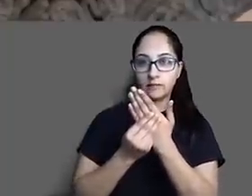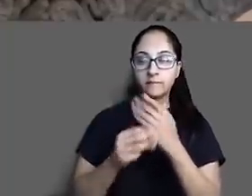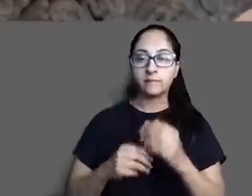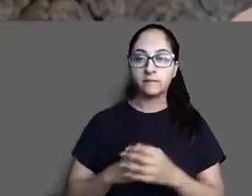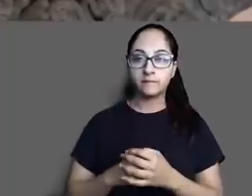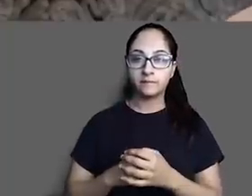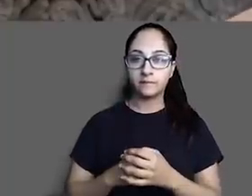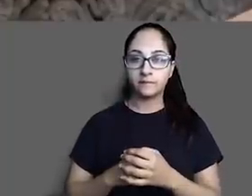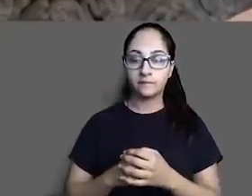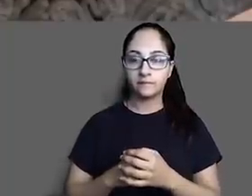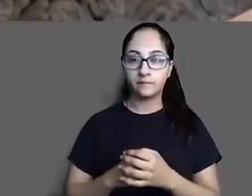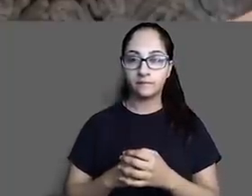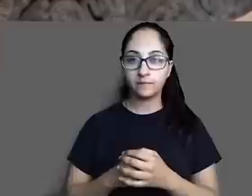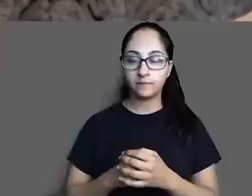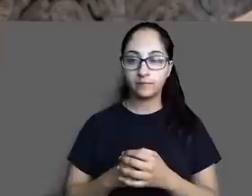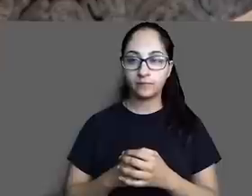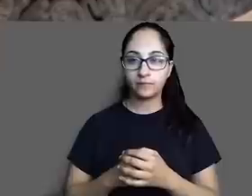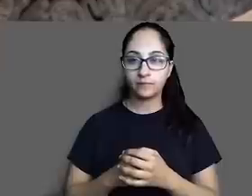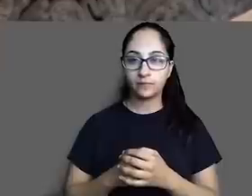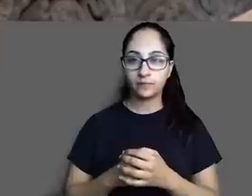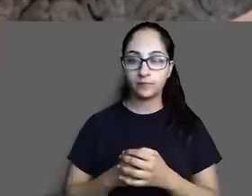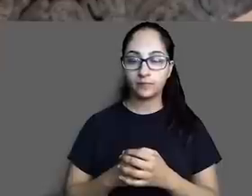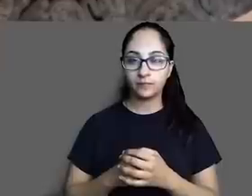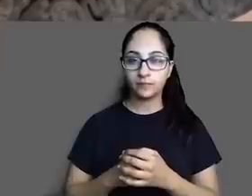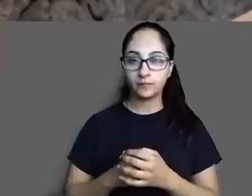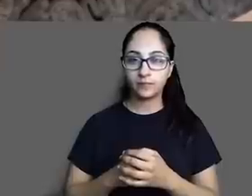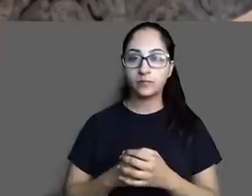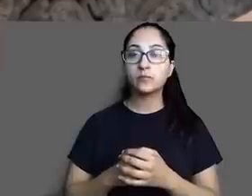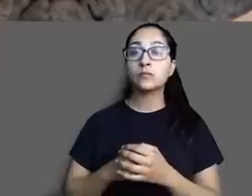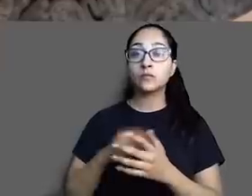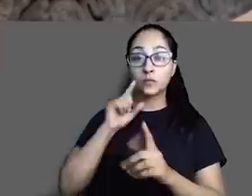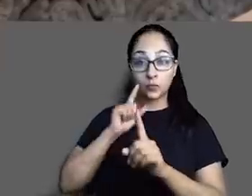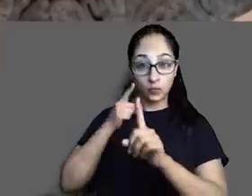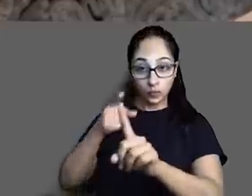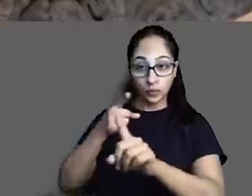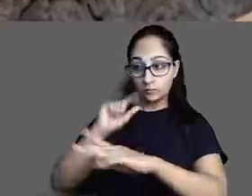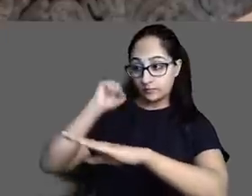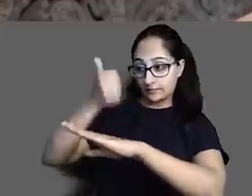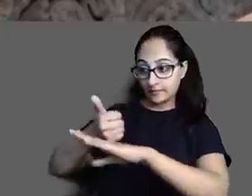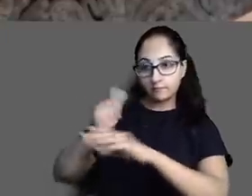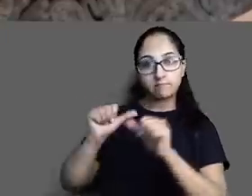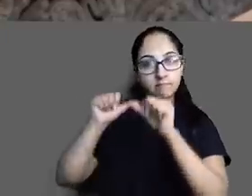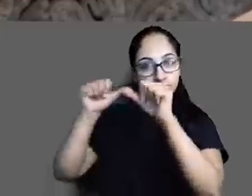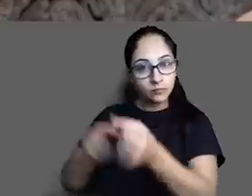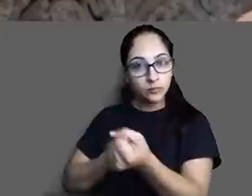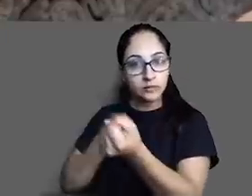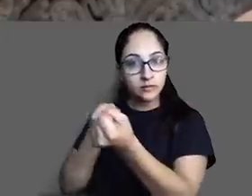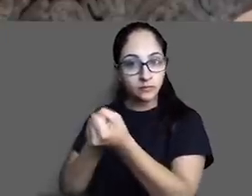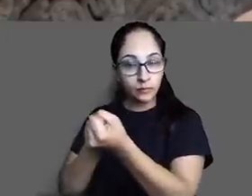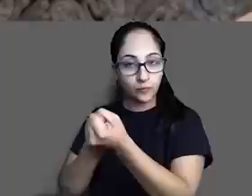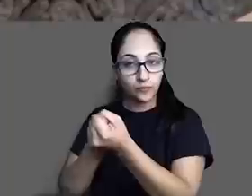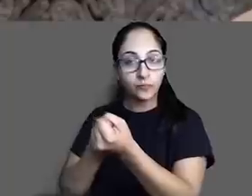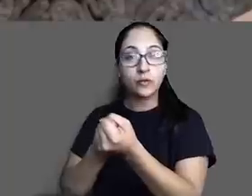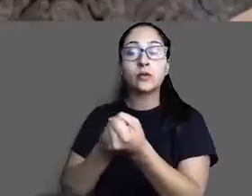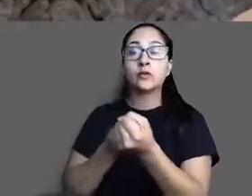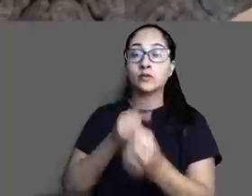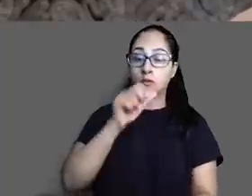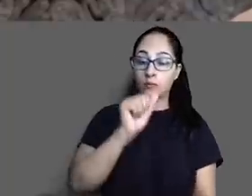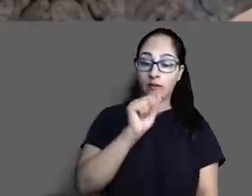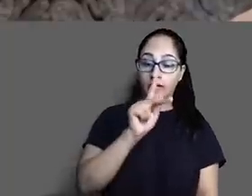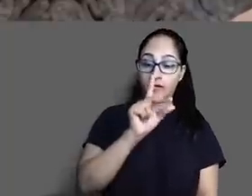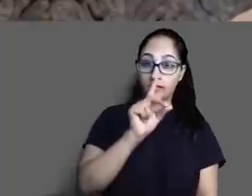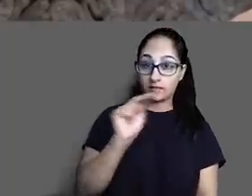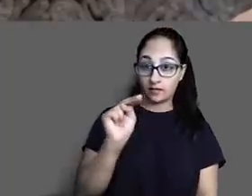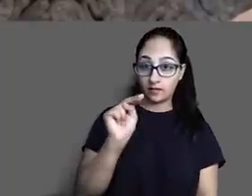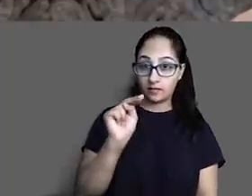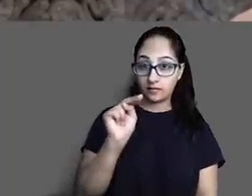become uh more apparent and also much more more long-lasting so when we made as a network when we